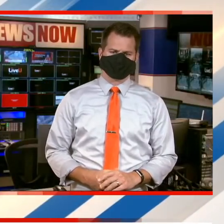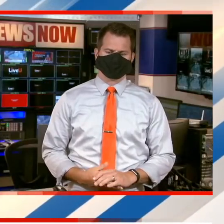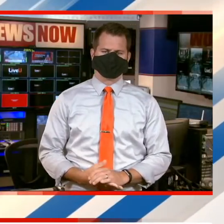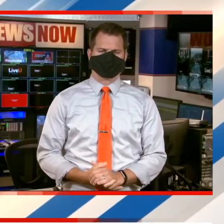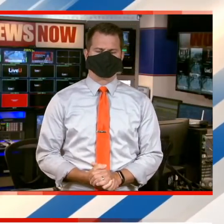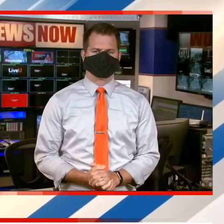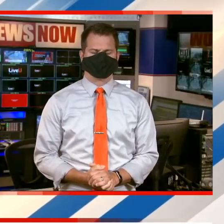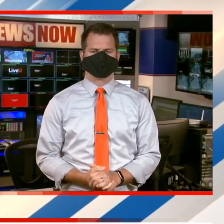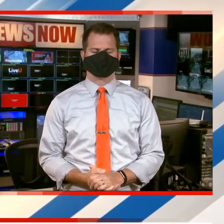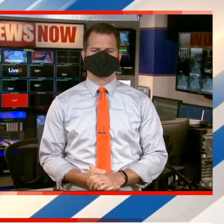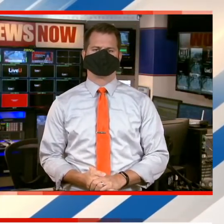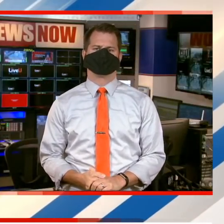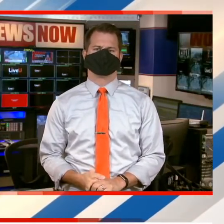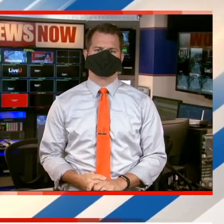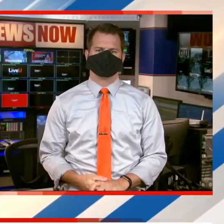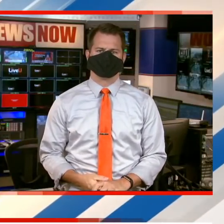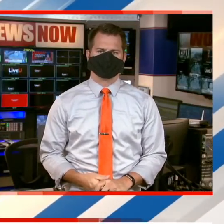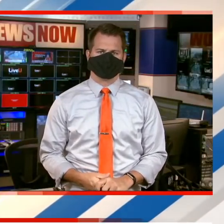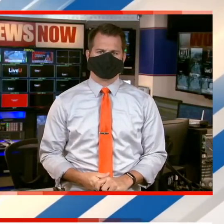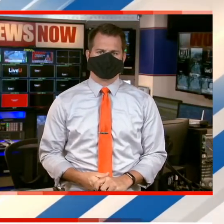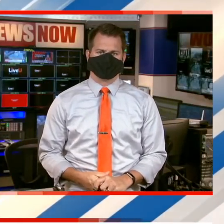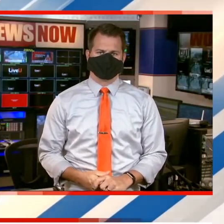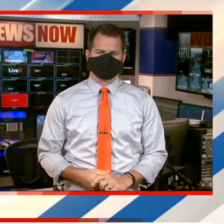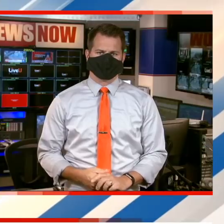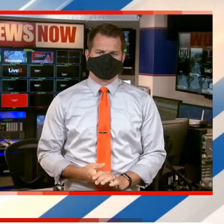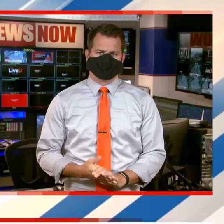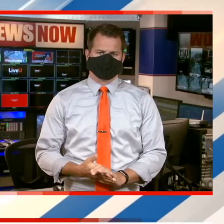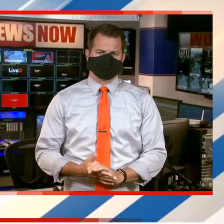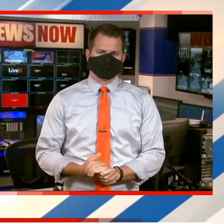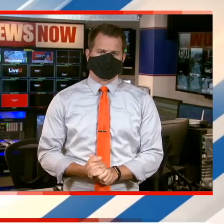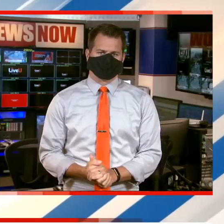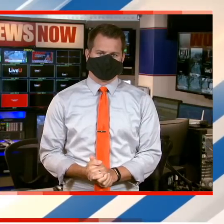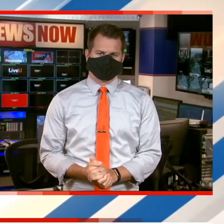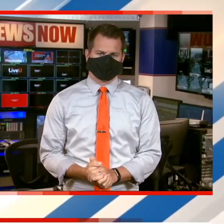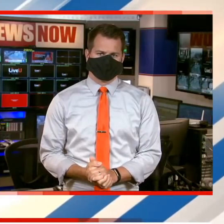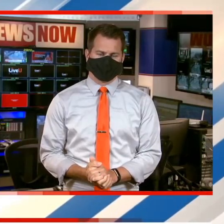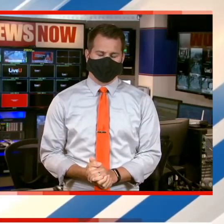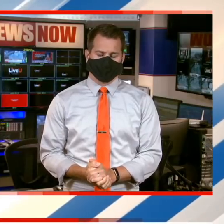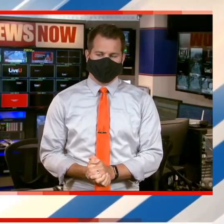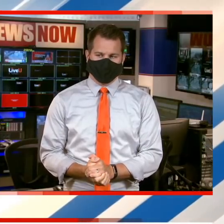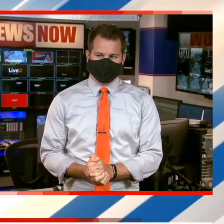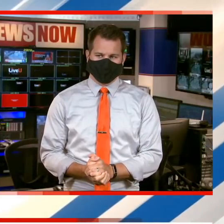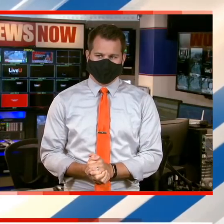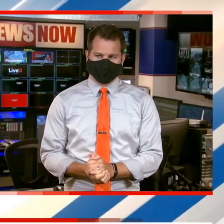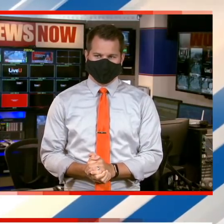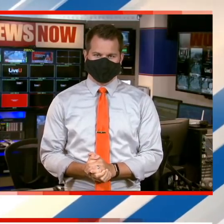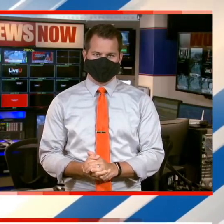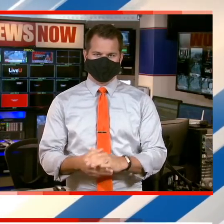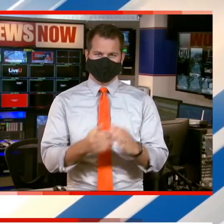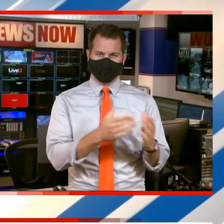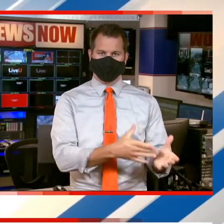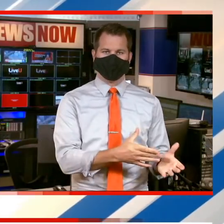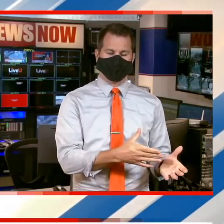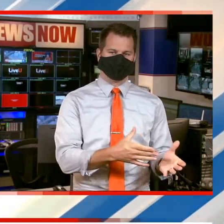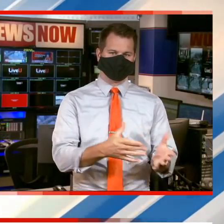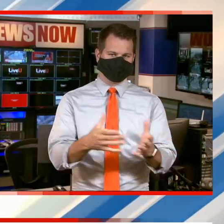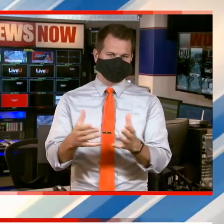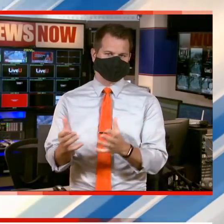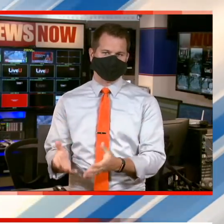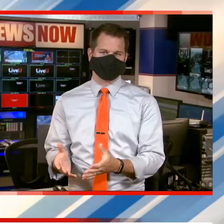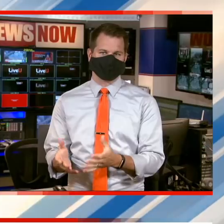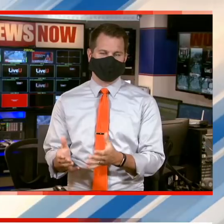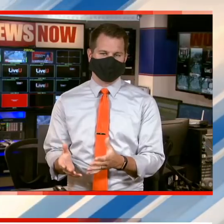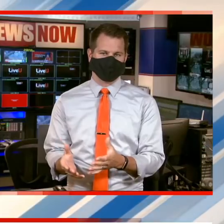or orange, do you think Central Ohio will slip back to a red alert level today? Well, you have to tick off 4 of